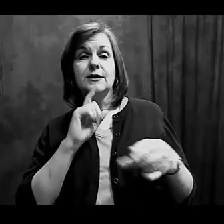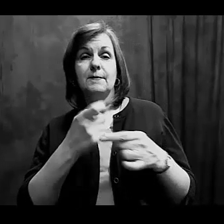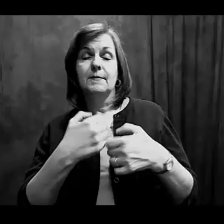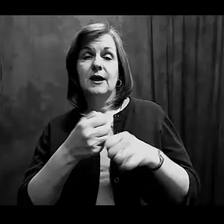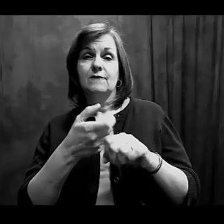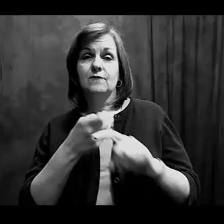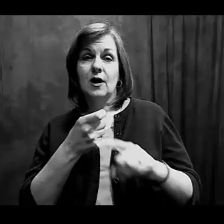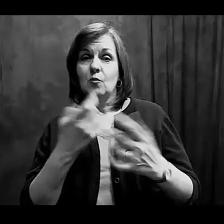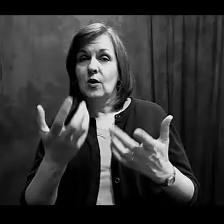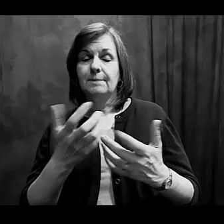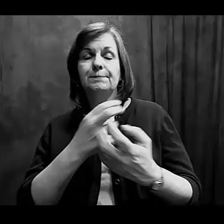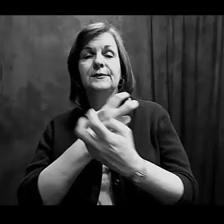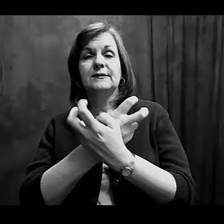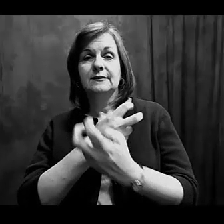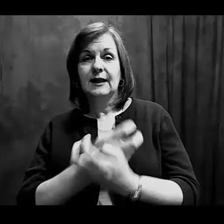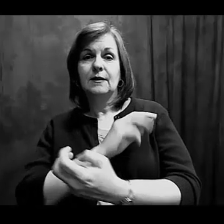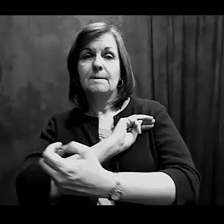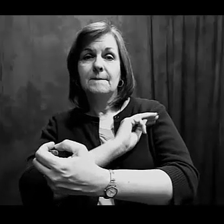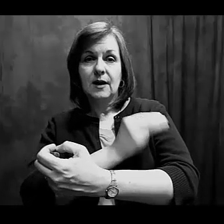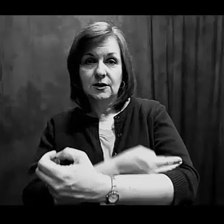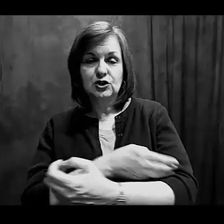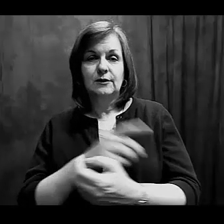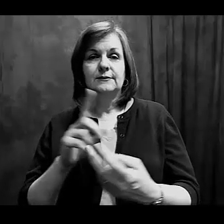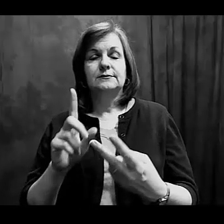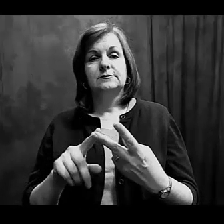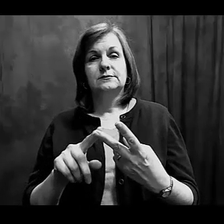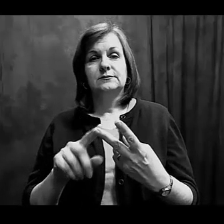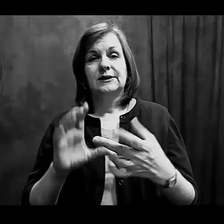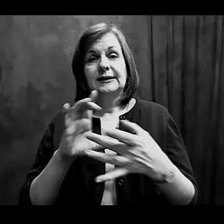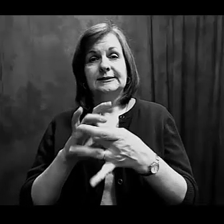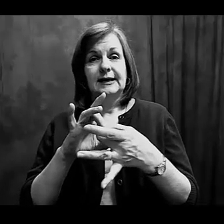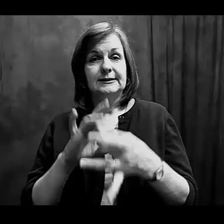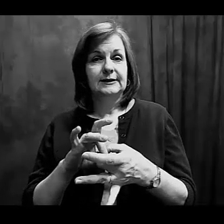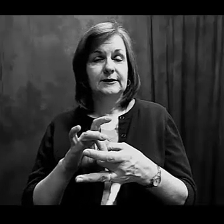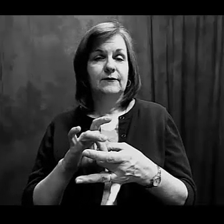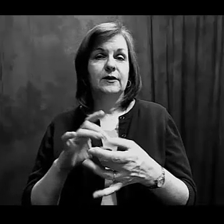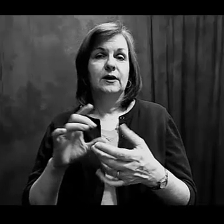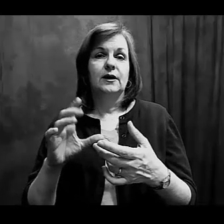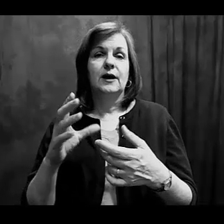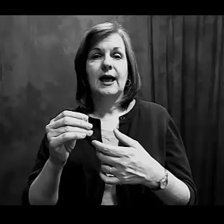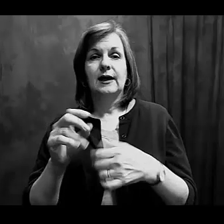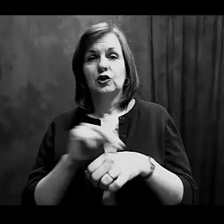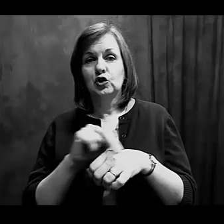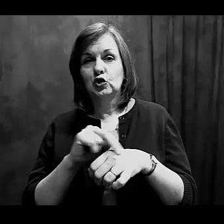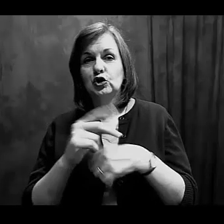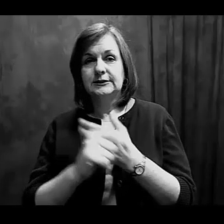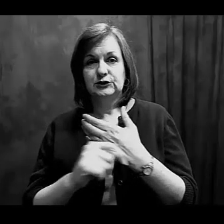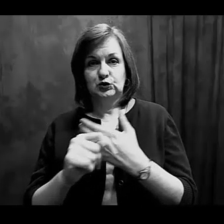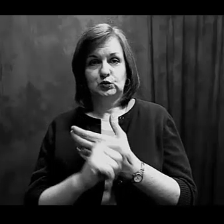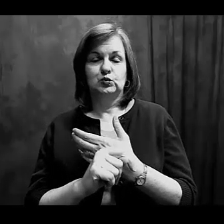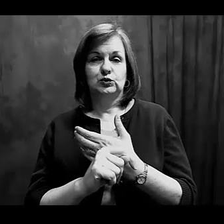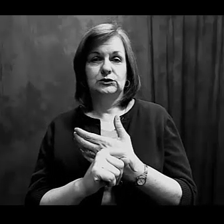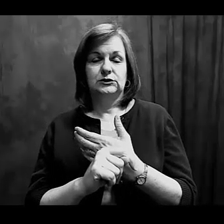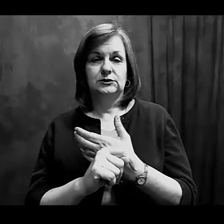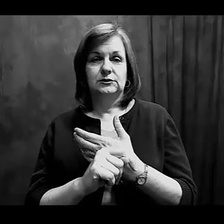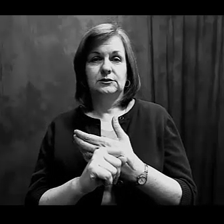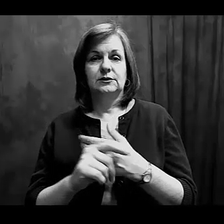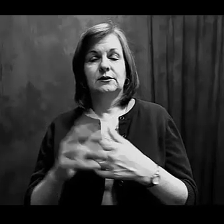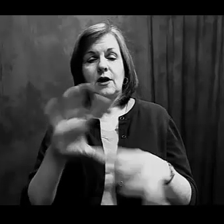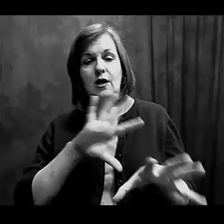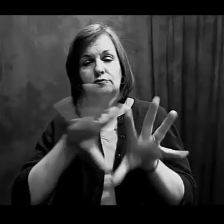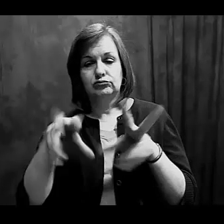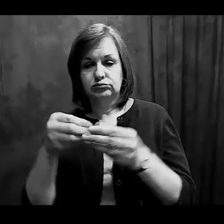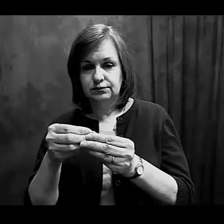skeletal muscle, which is muscle itself, and then the connective and neural tissues or